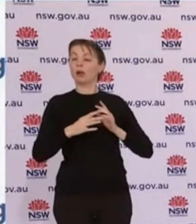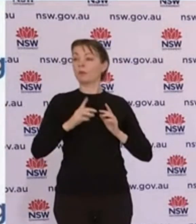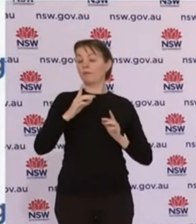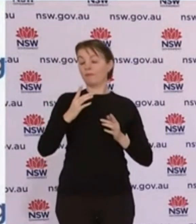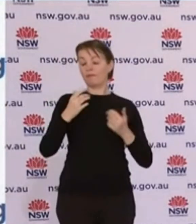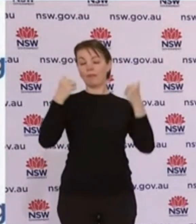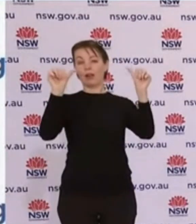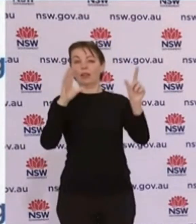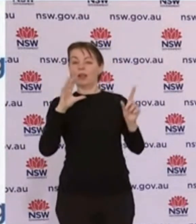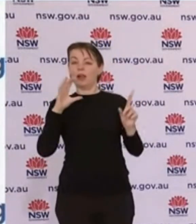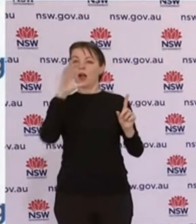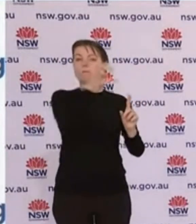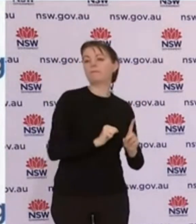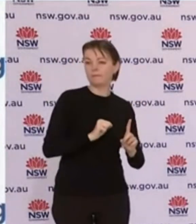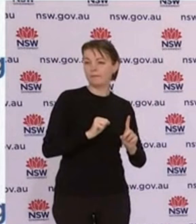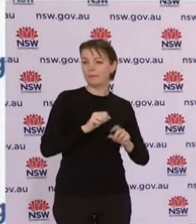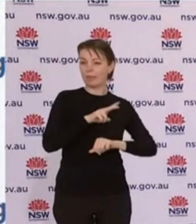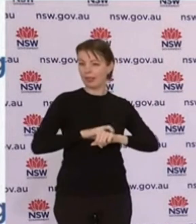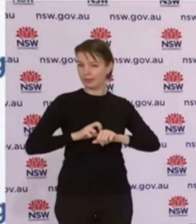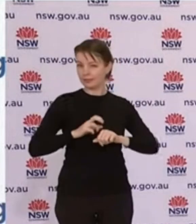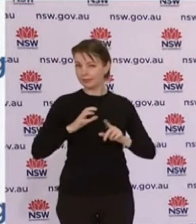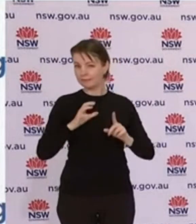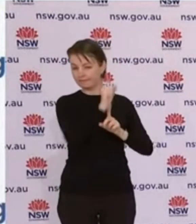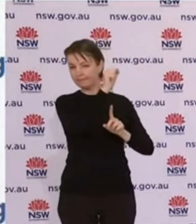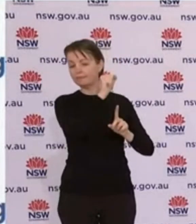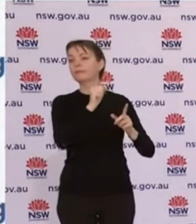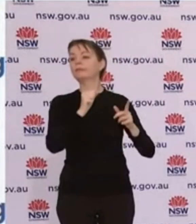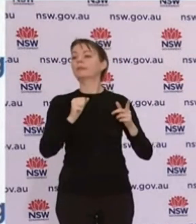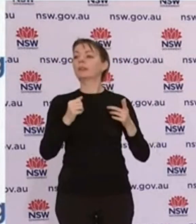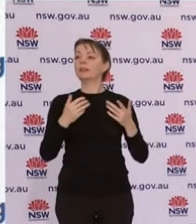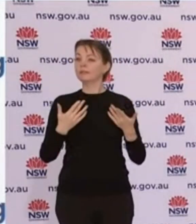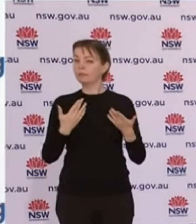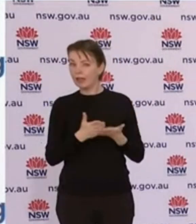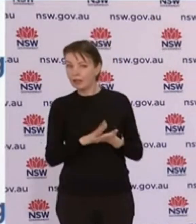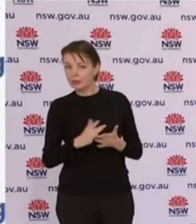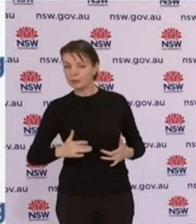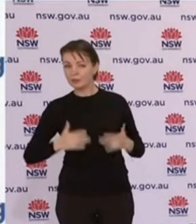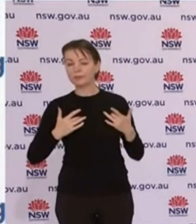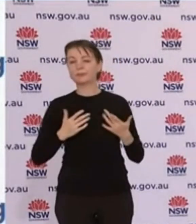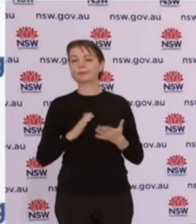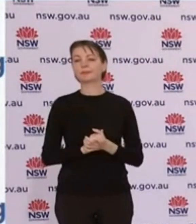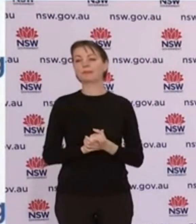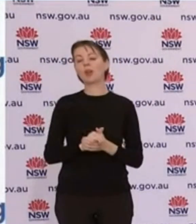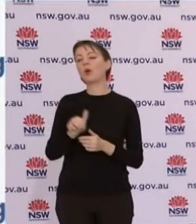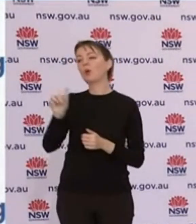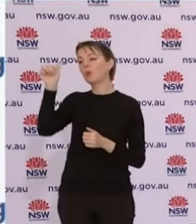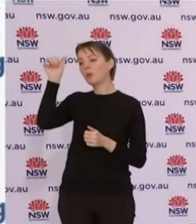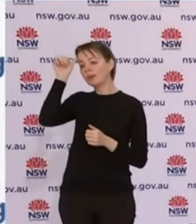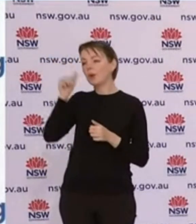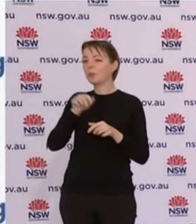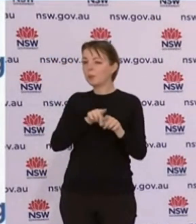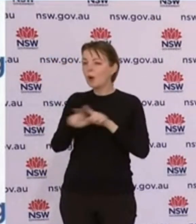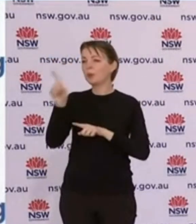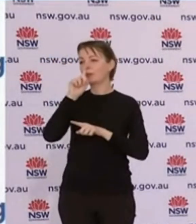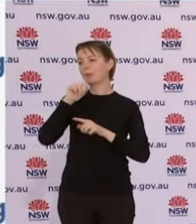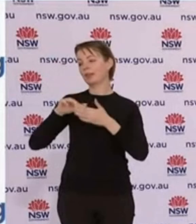might not be following the public health advice, but we know that the vast majority of people in the community do follow that advice.